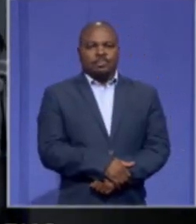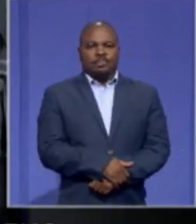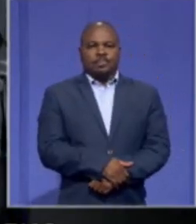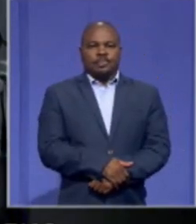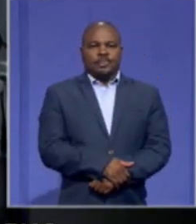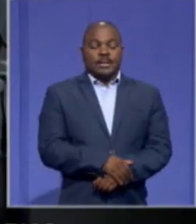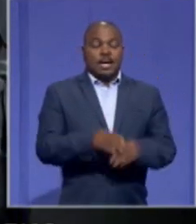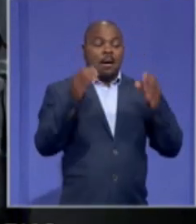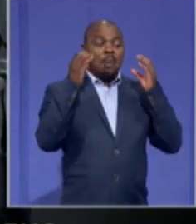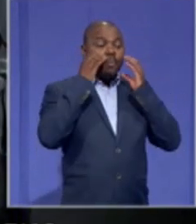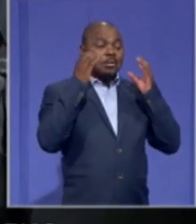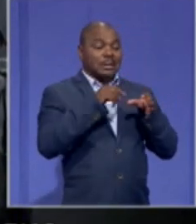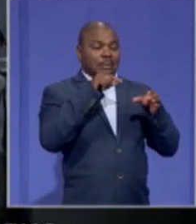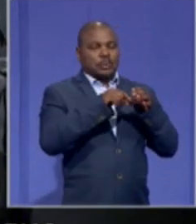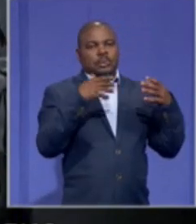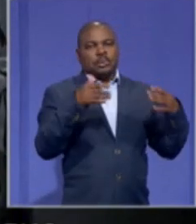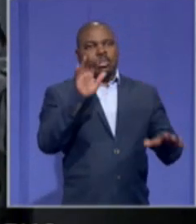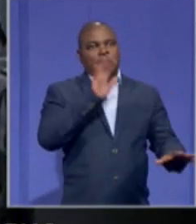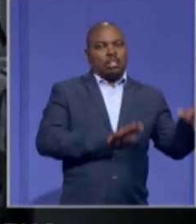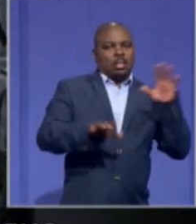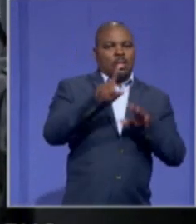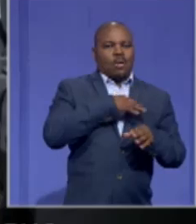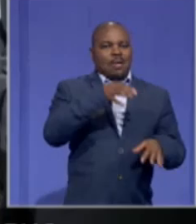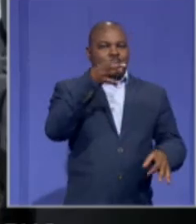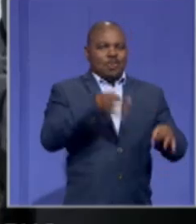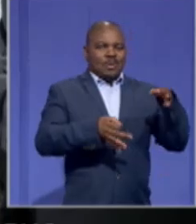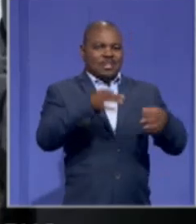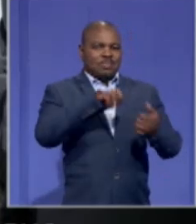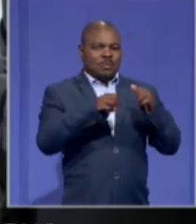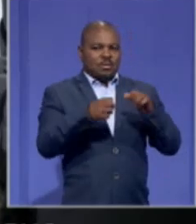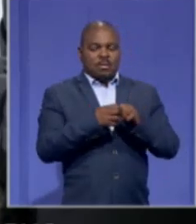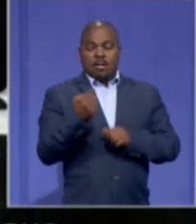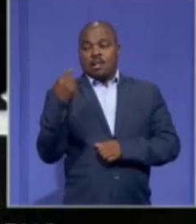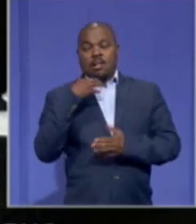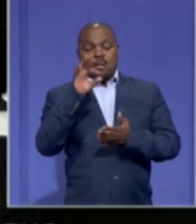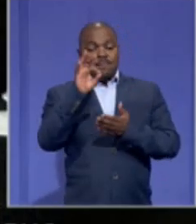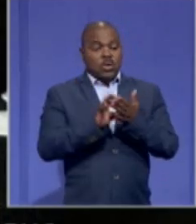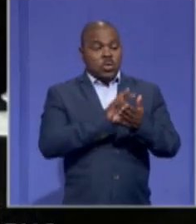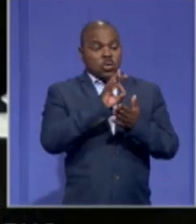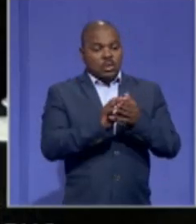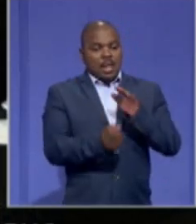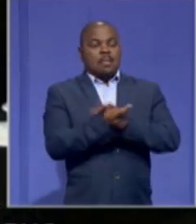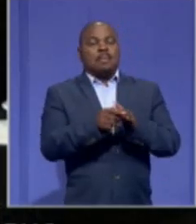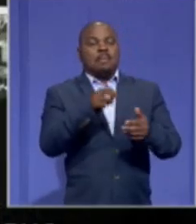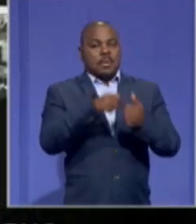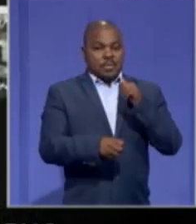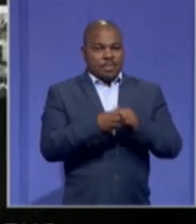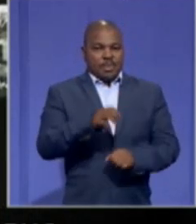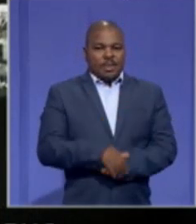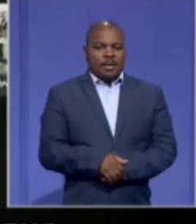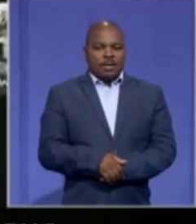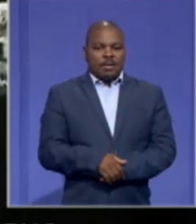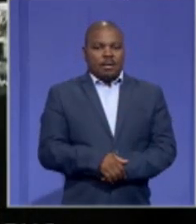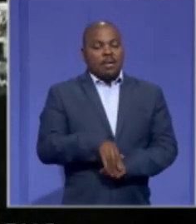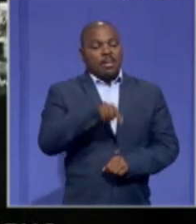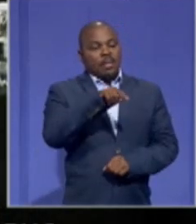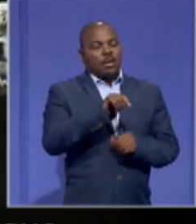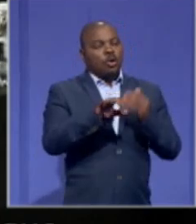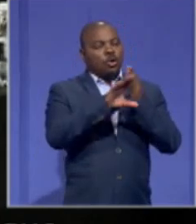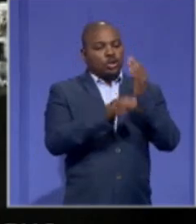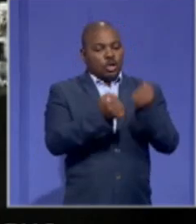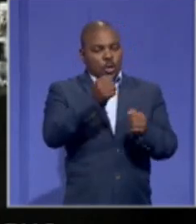Mozambique e tobane le maemo a reketlang a dipolotiki ka mora dikgetho tse bileng ka Mphalane. Tebello e kgolo ke hore lekgotla la molao wa motheo la naha